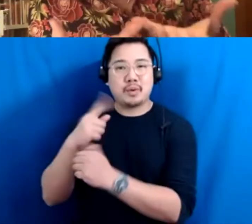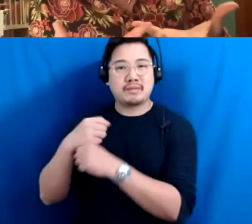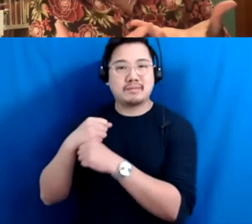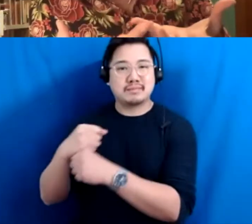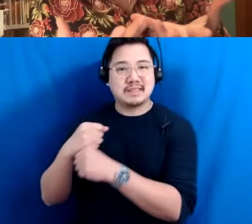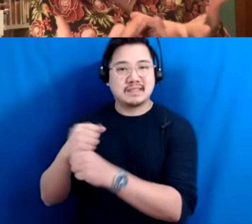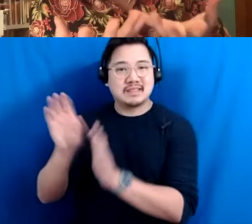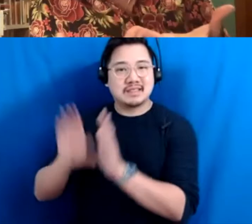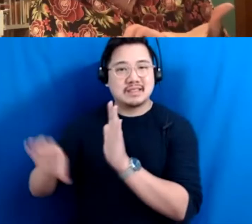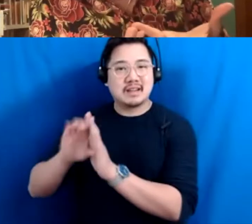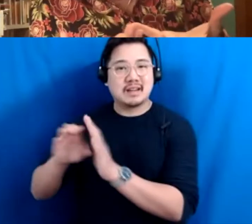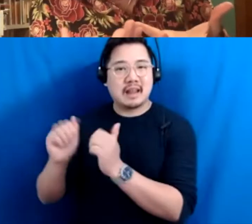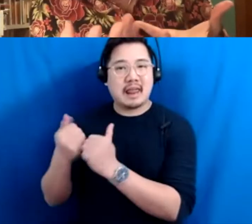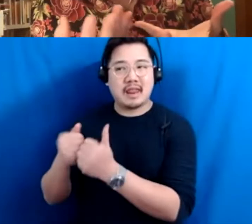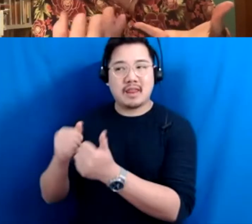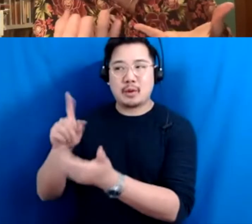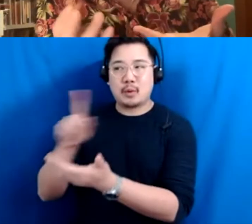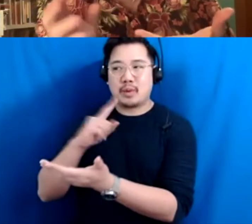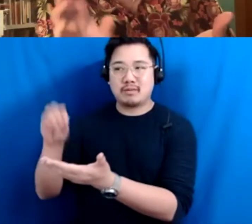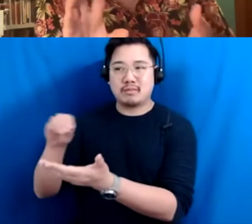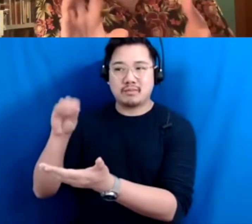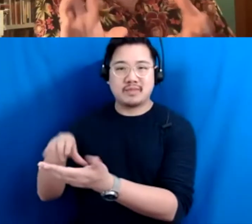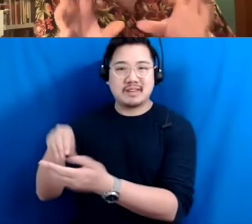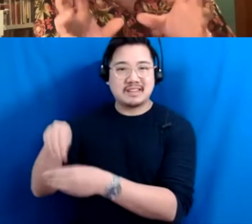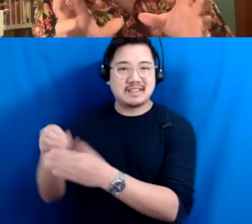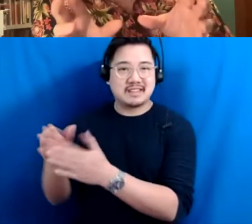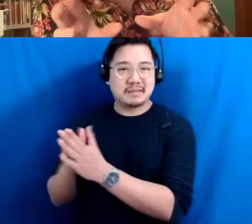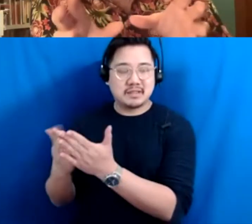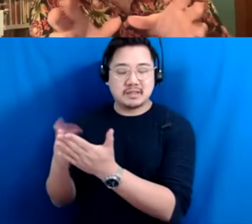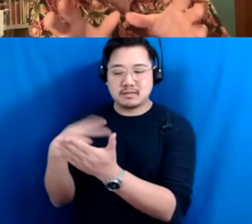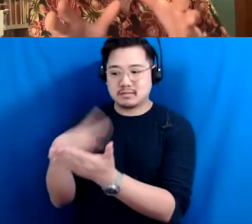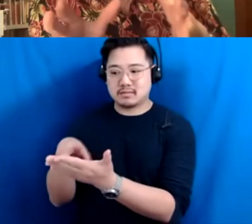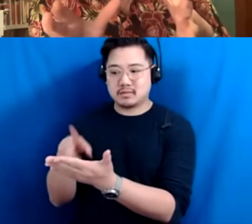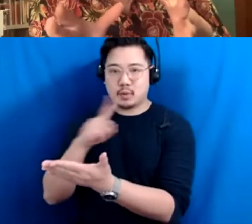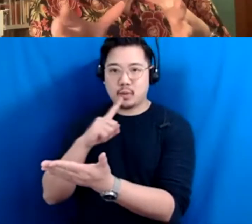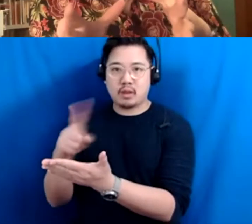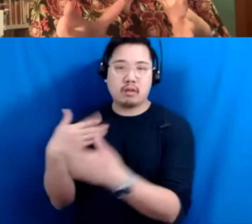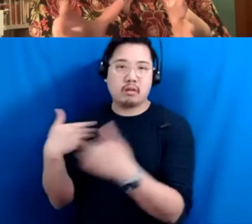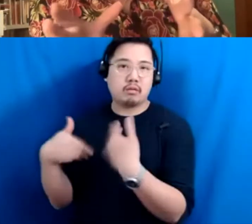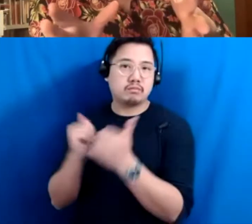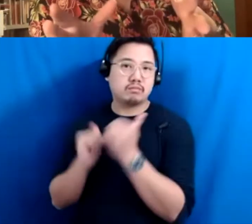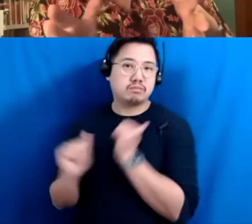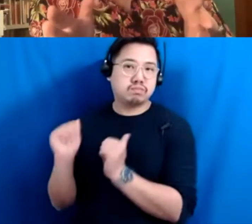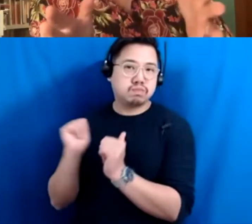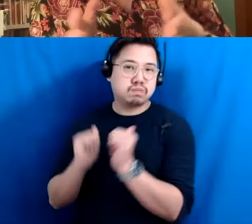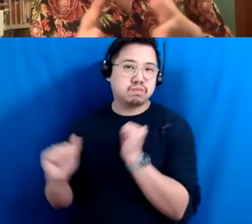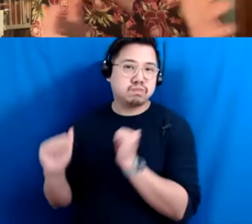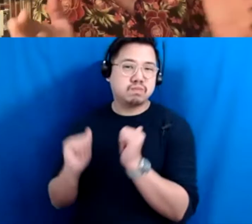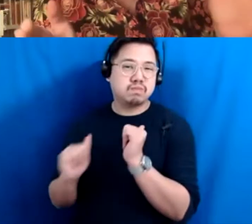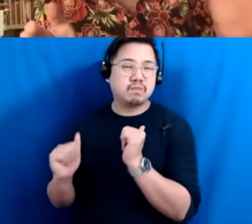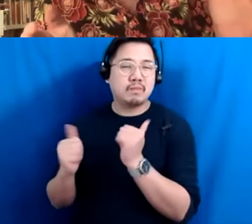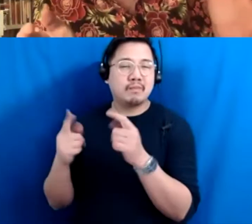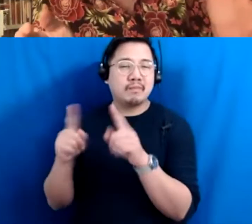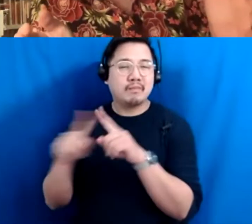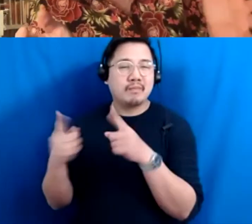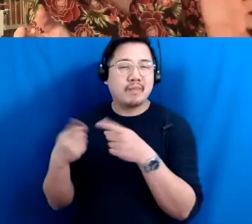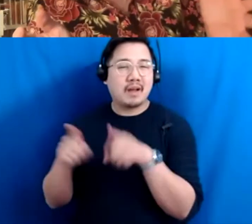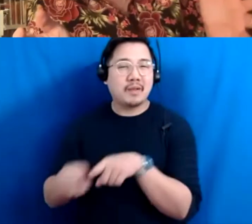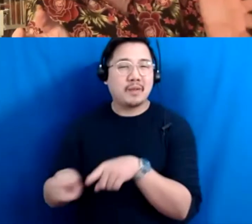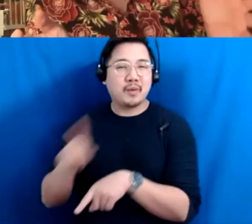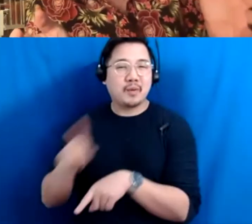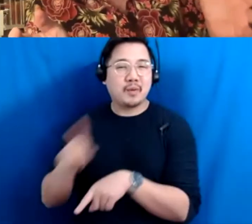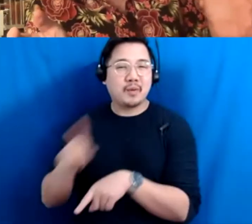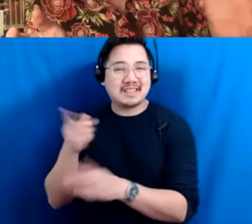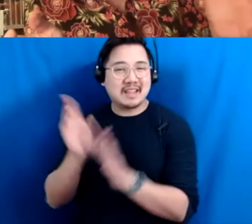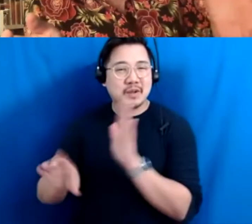are so dramatic, but there's something kind of wonderful about the sort of capaciousness of his